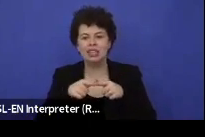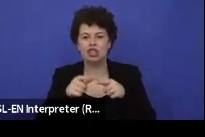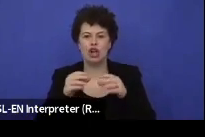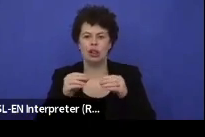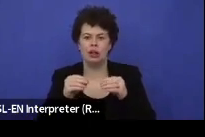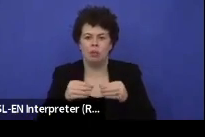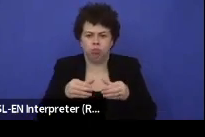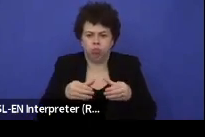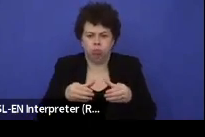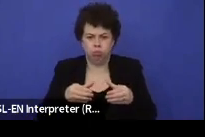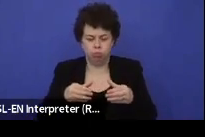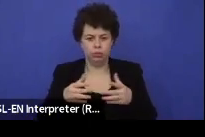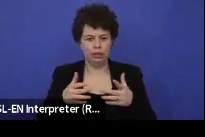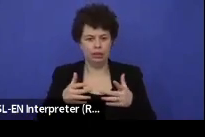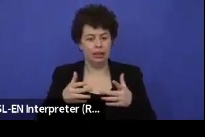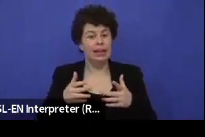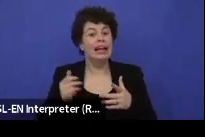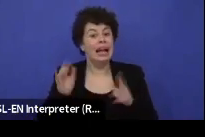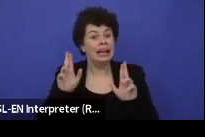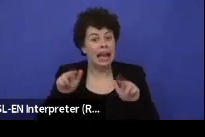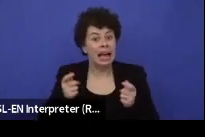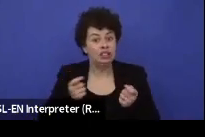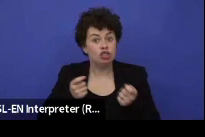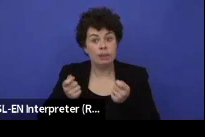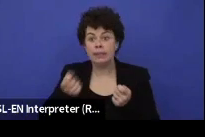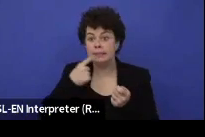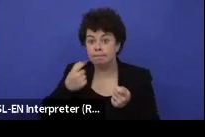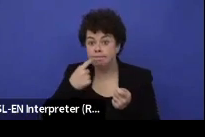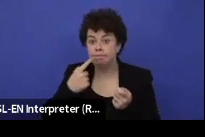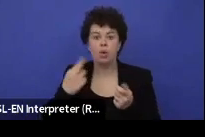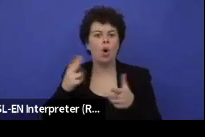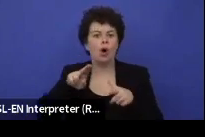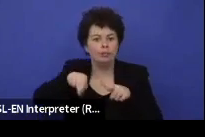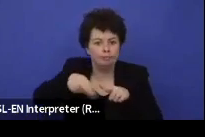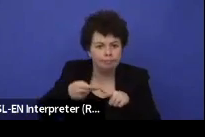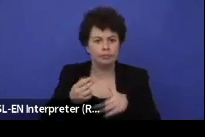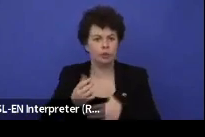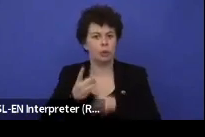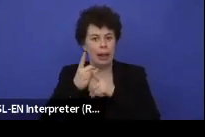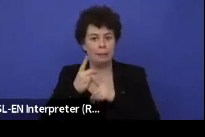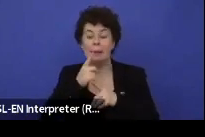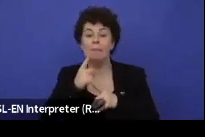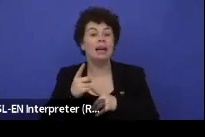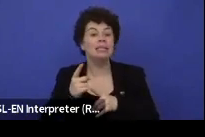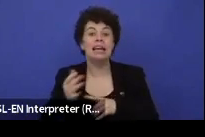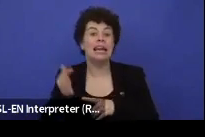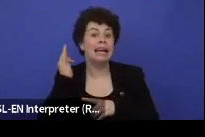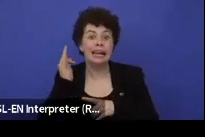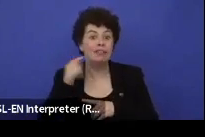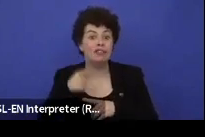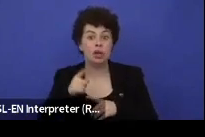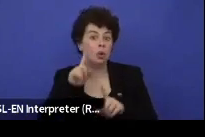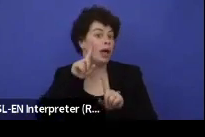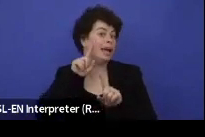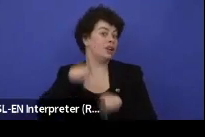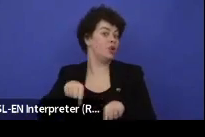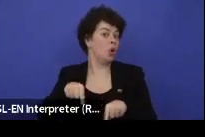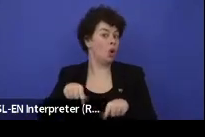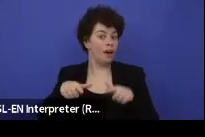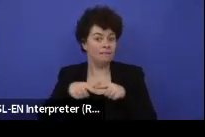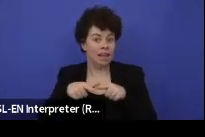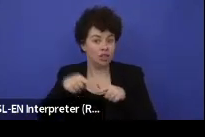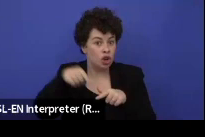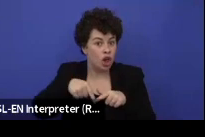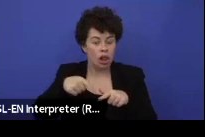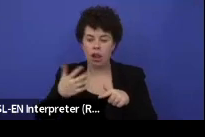be treated, but if it's not treated, that's not something that's going to fix itself after menopause. So that's a symptom that will continue